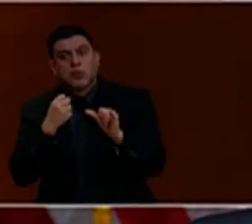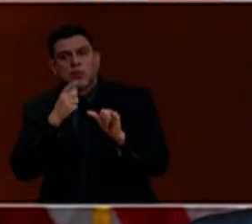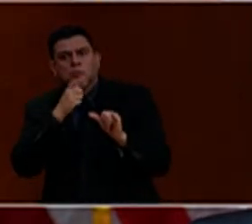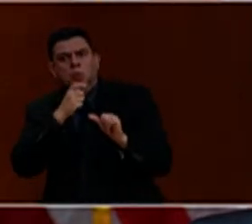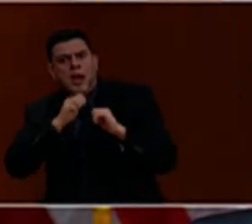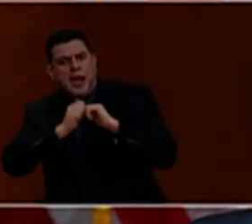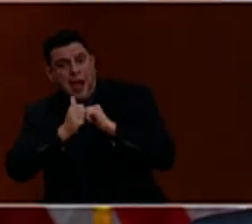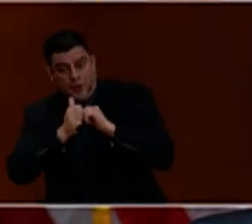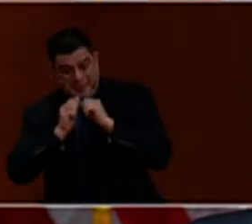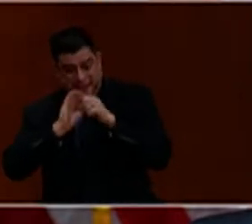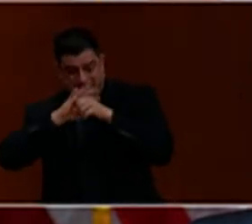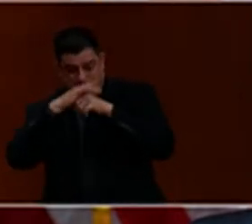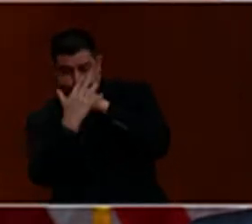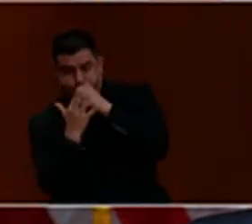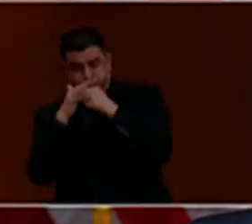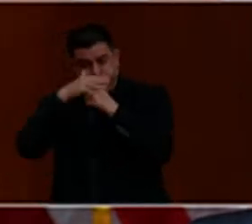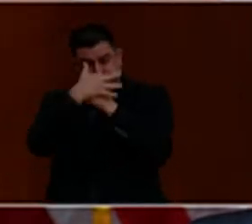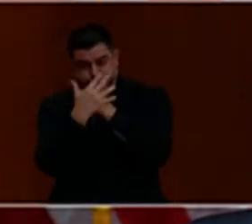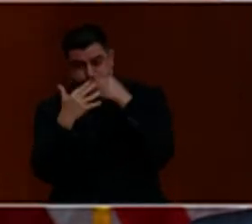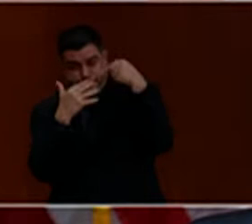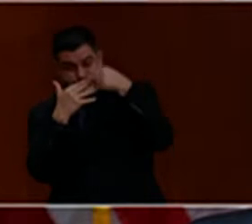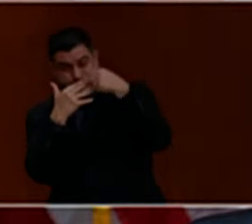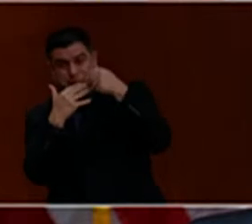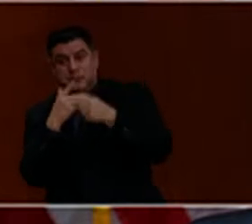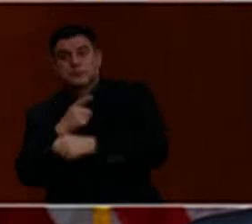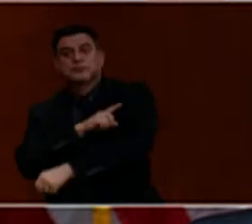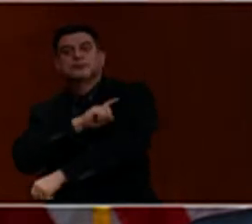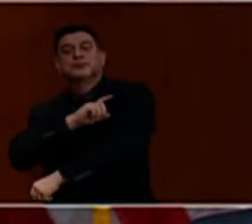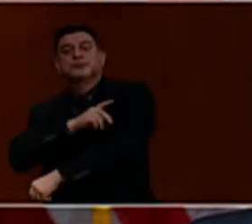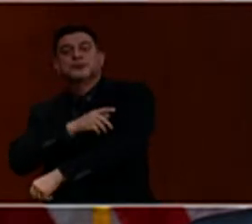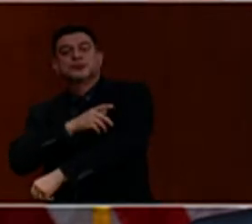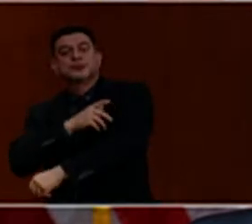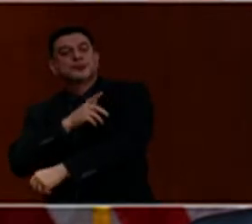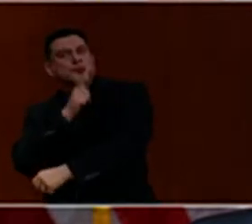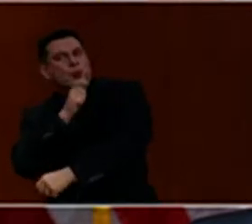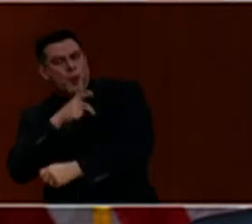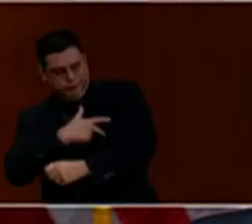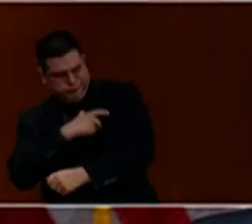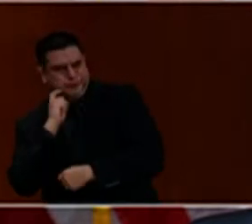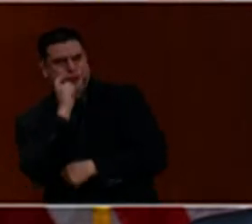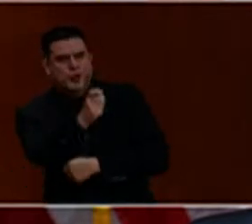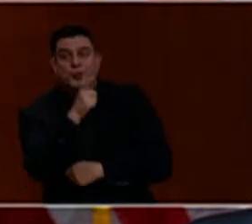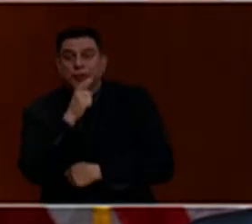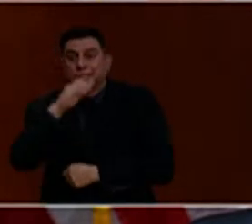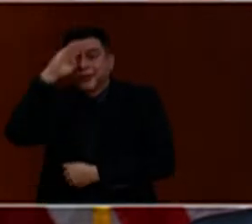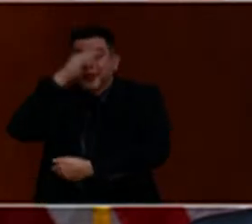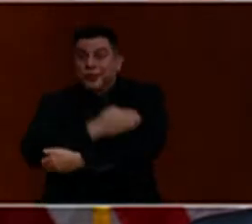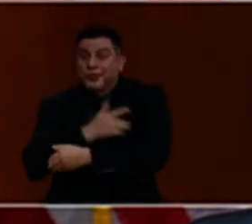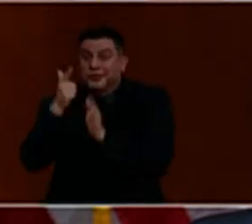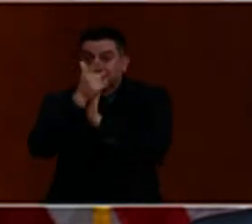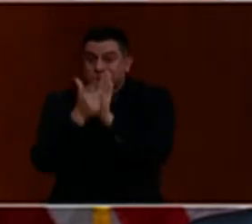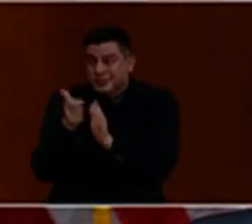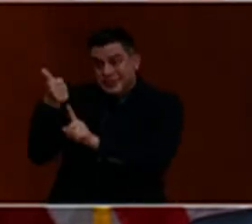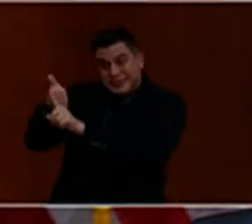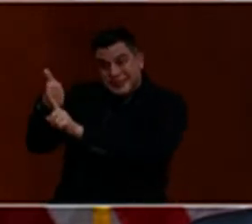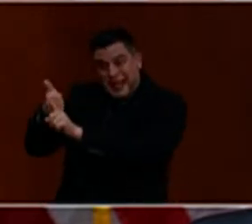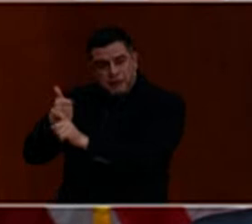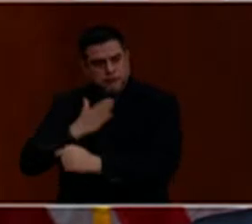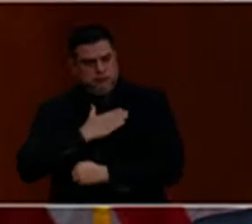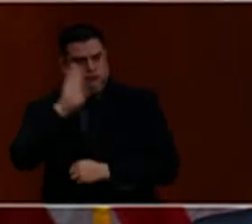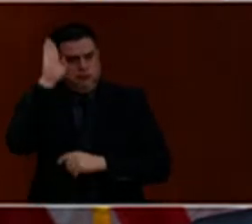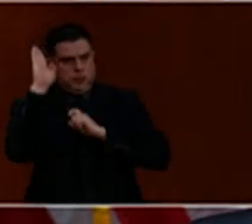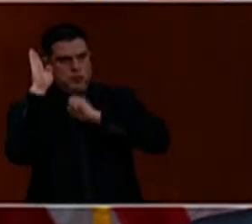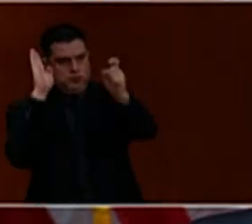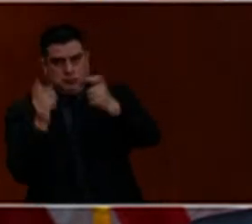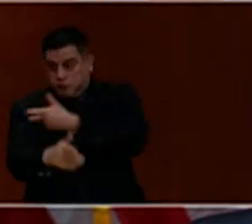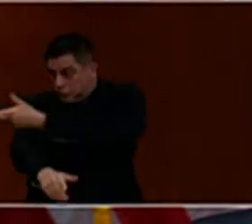life by donating the blood. So it's, I think, a comforting story. You hear a lot about anything that's bad will get